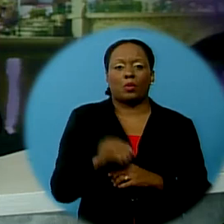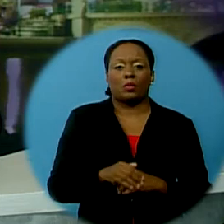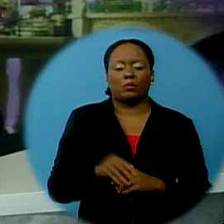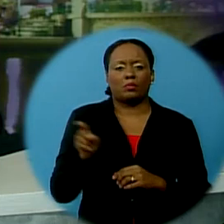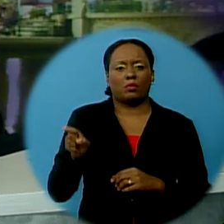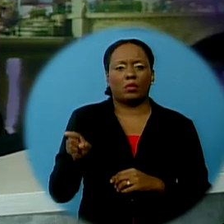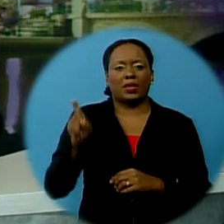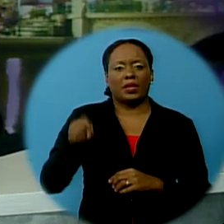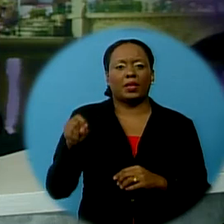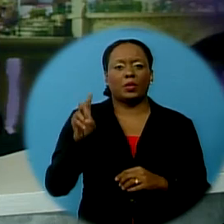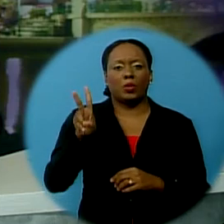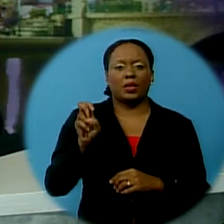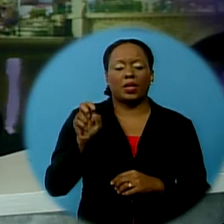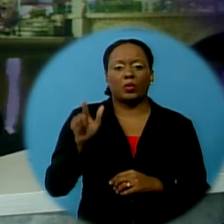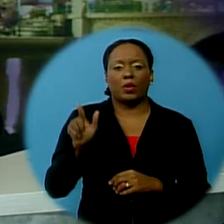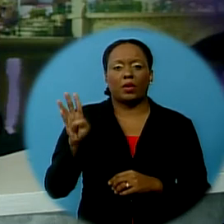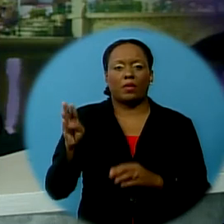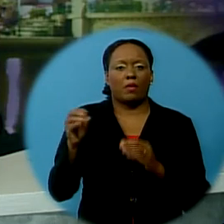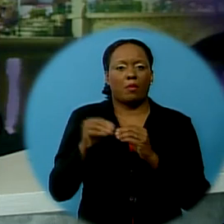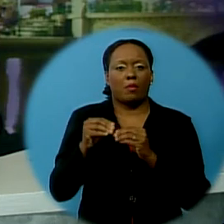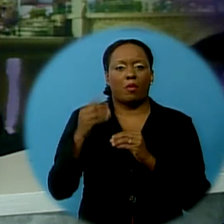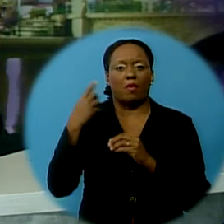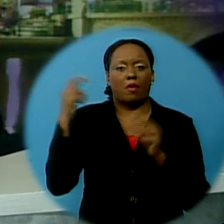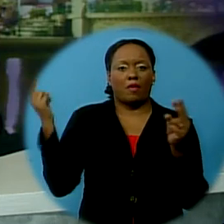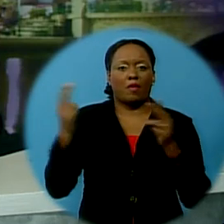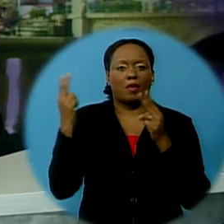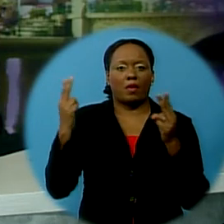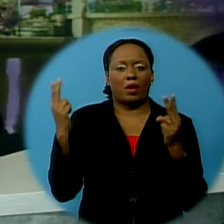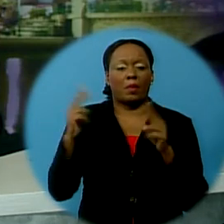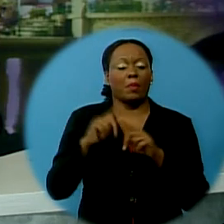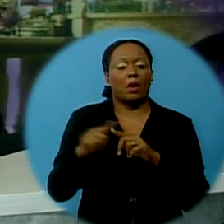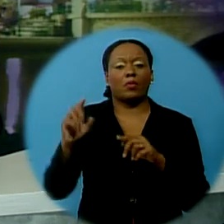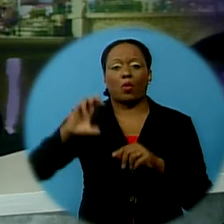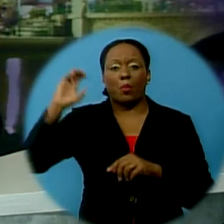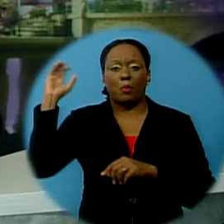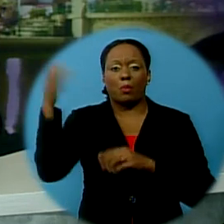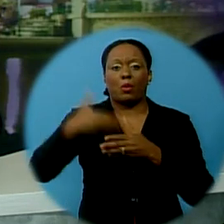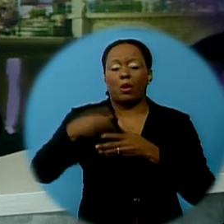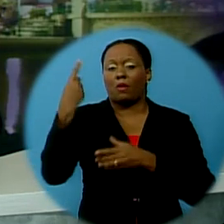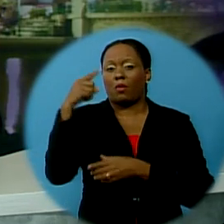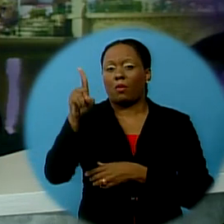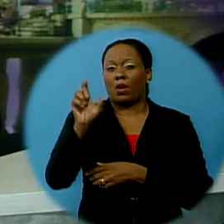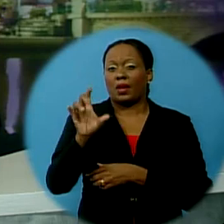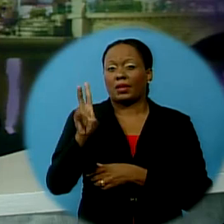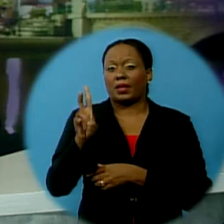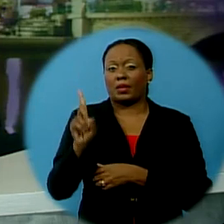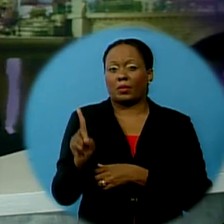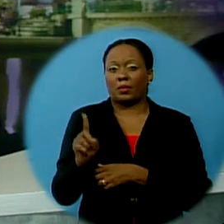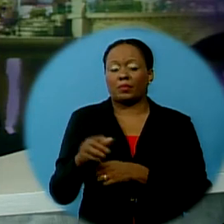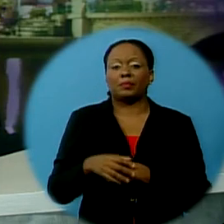victory, the regional side were bowled out for 171. Spinner Rangana Harath was